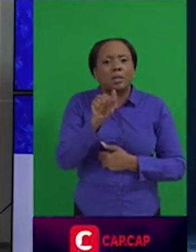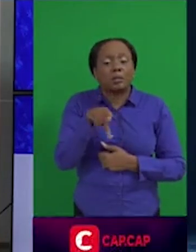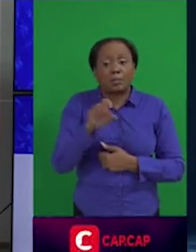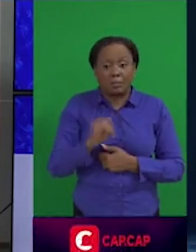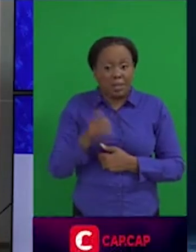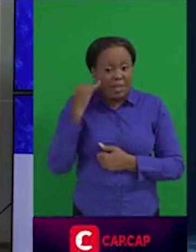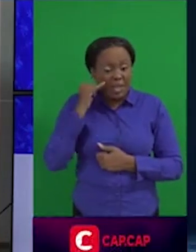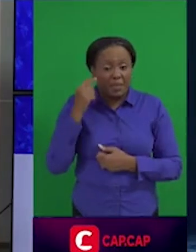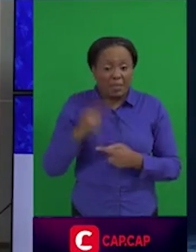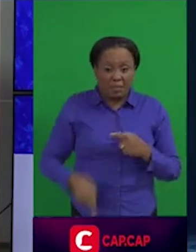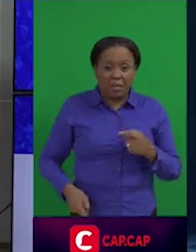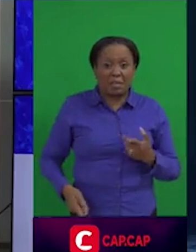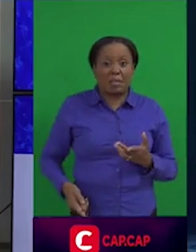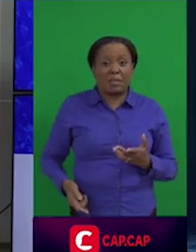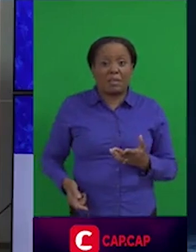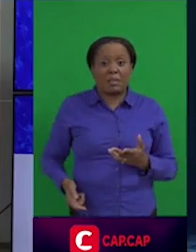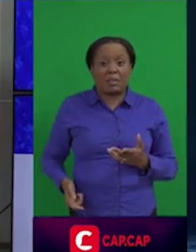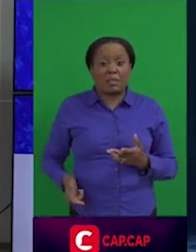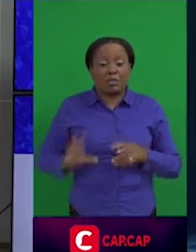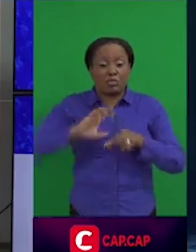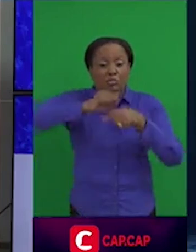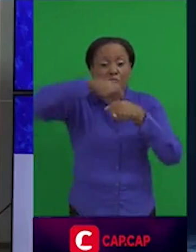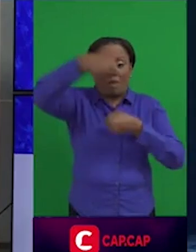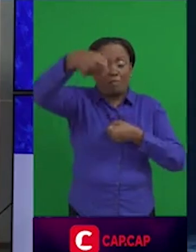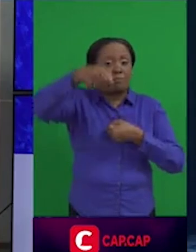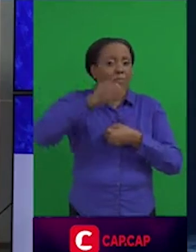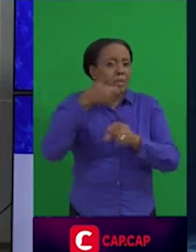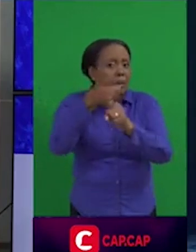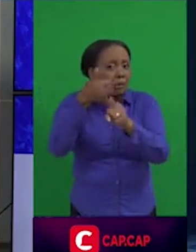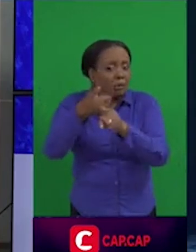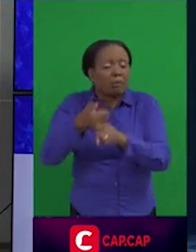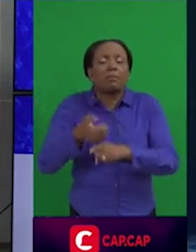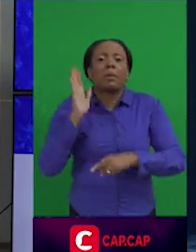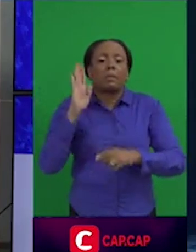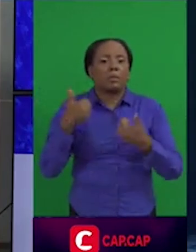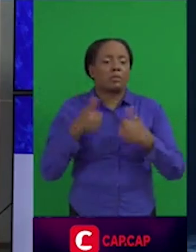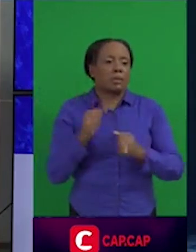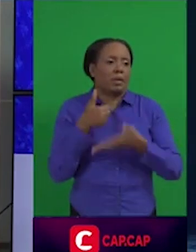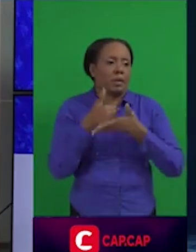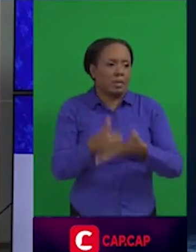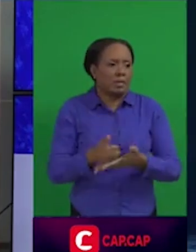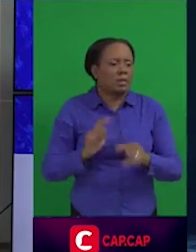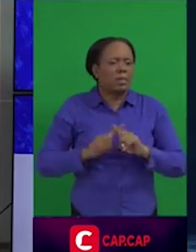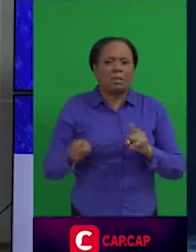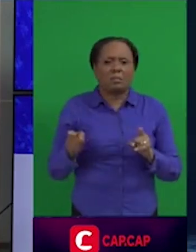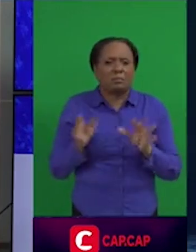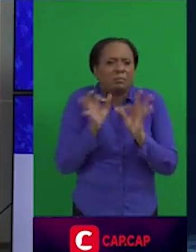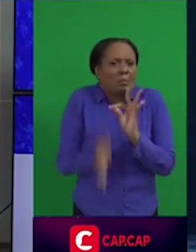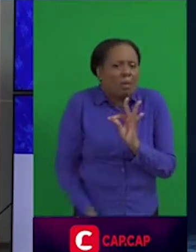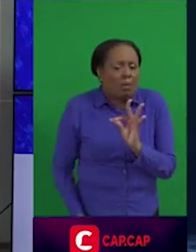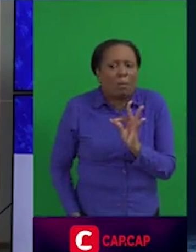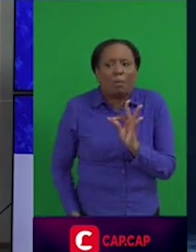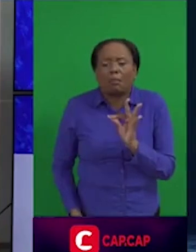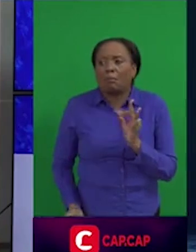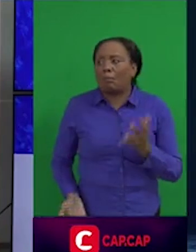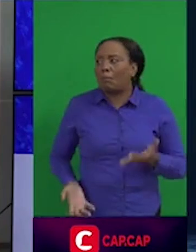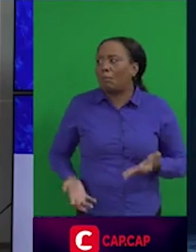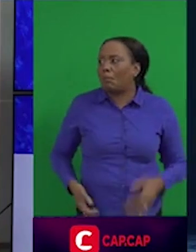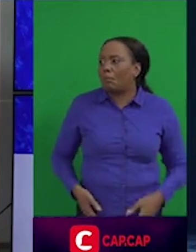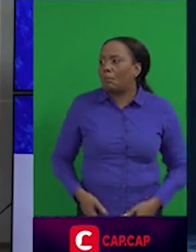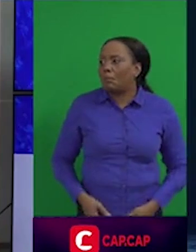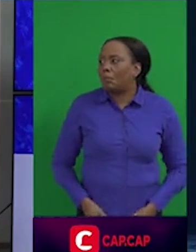put on yourself, we're going to try to put a facility in place to assist you with that. But it should be a simple matter of trying to get somebody to,